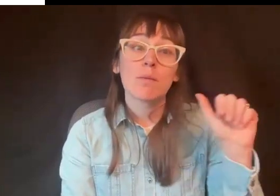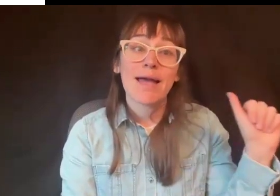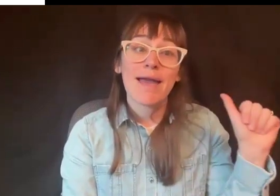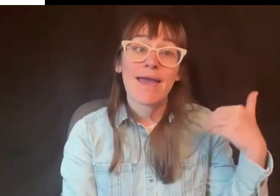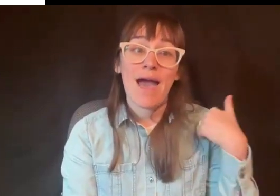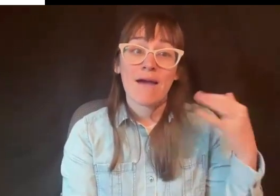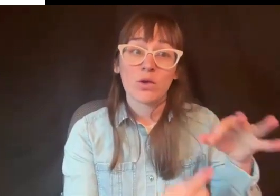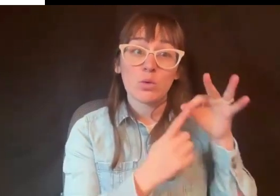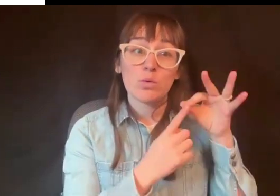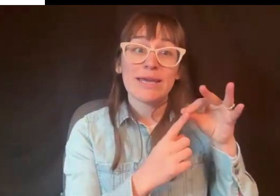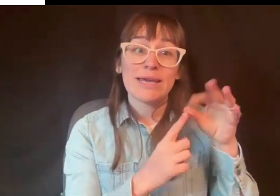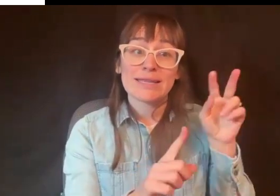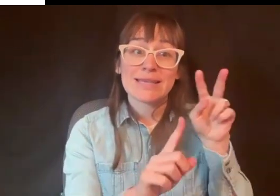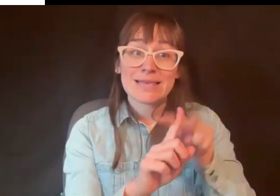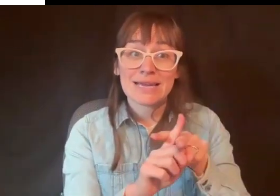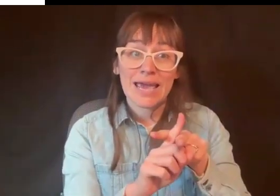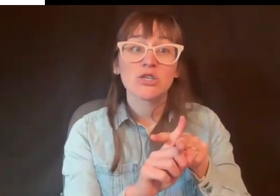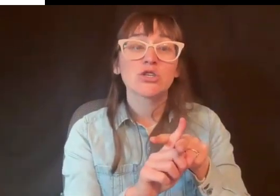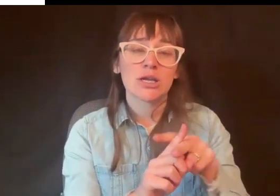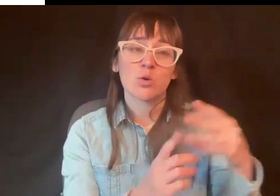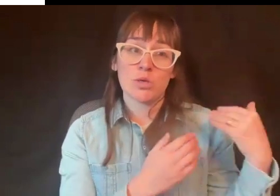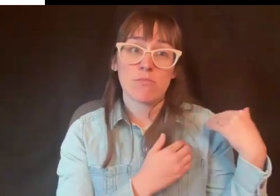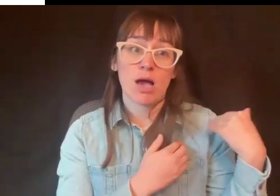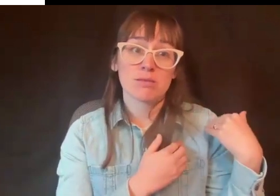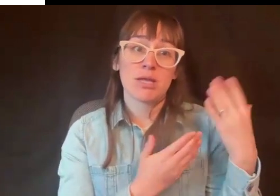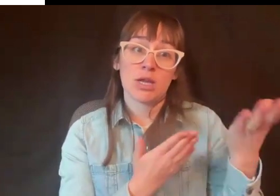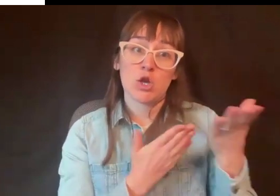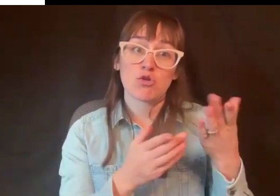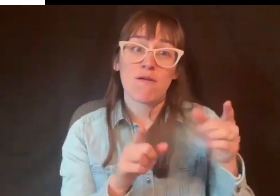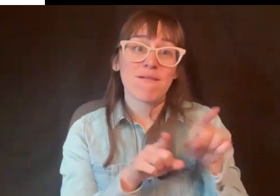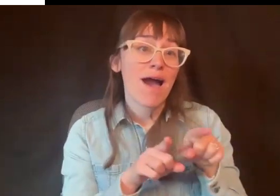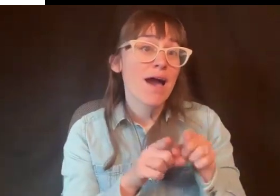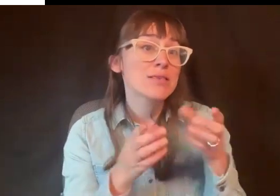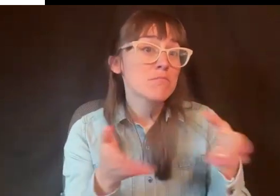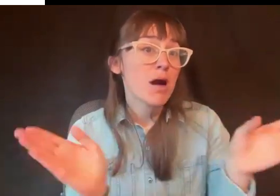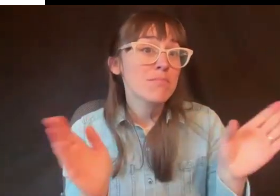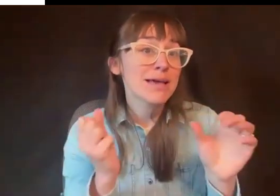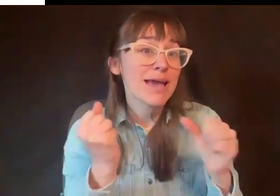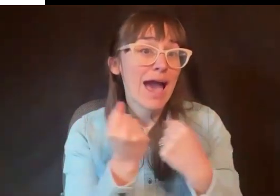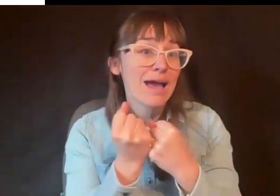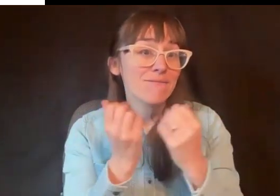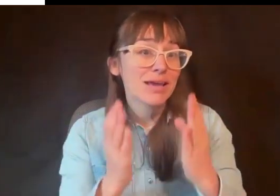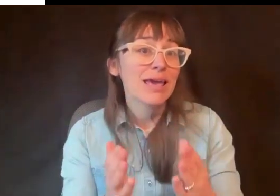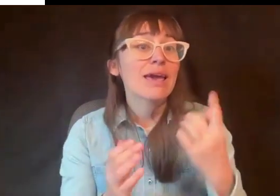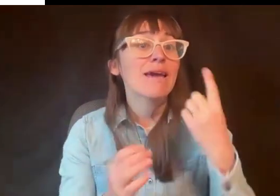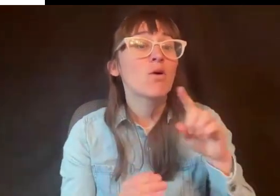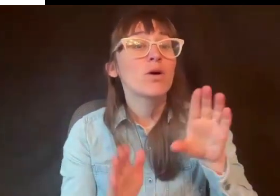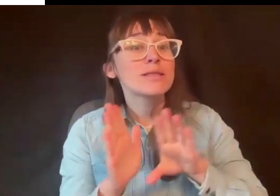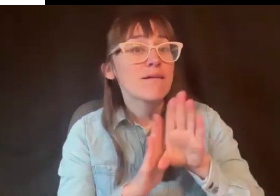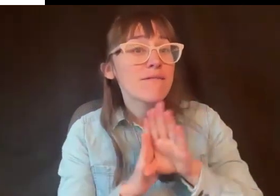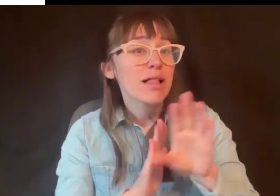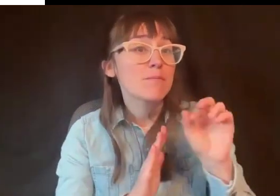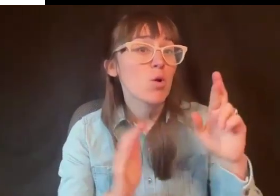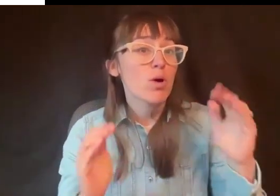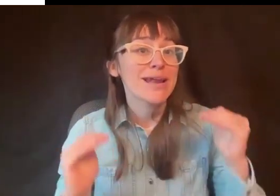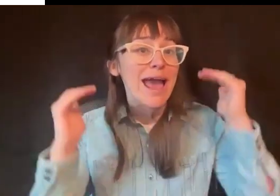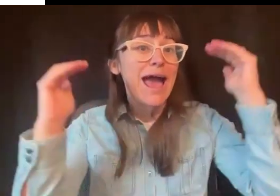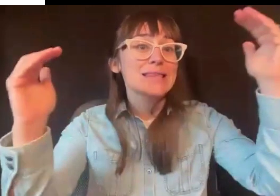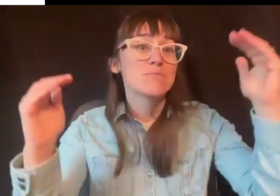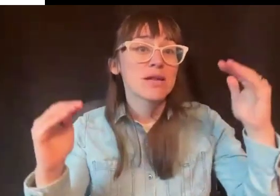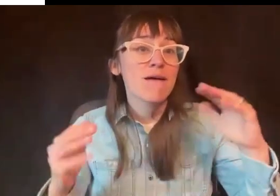and responsibility to serve as a public advocate for the development or enhancement of comprehensive and